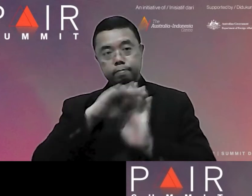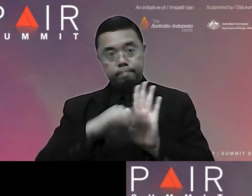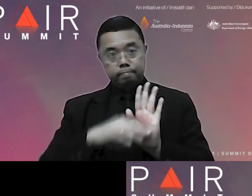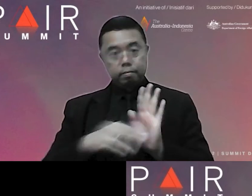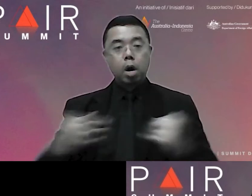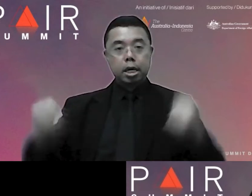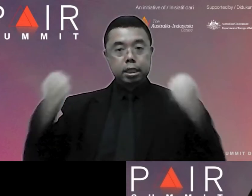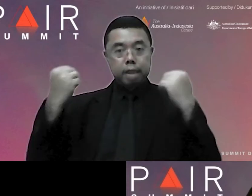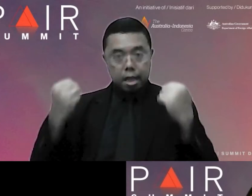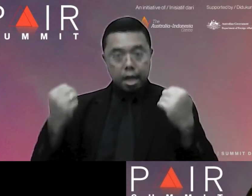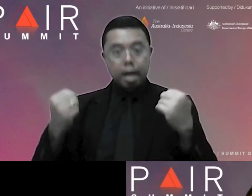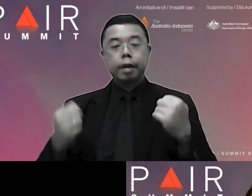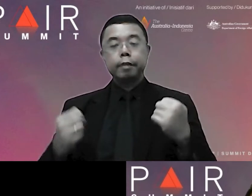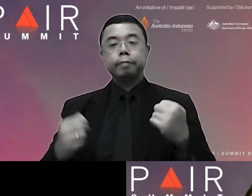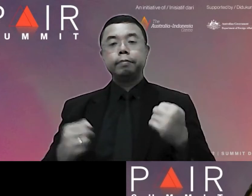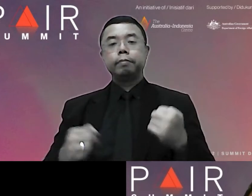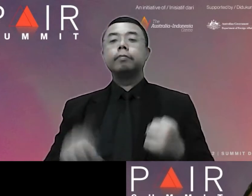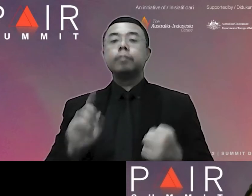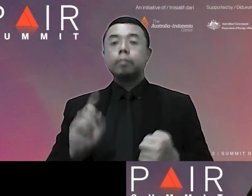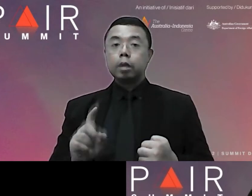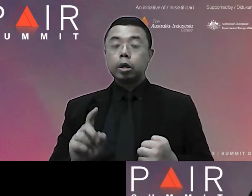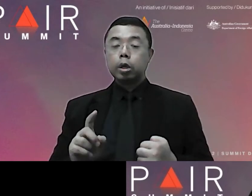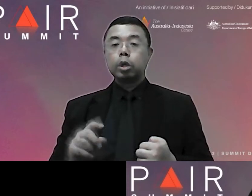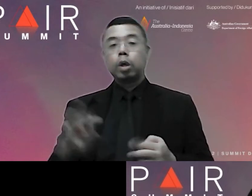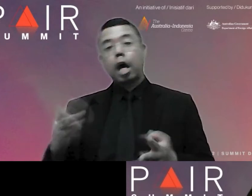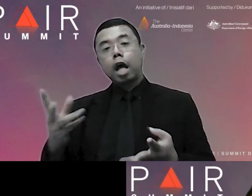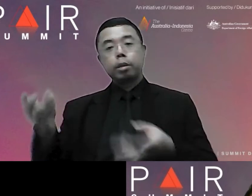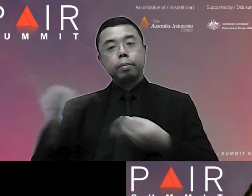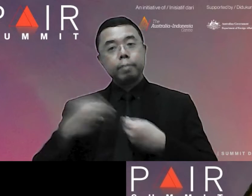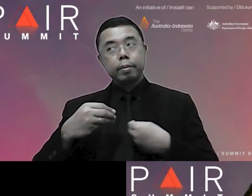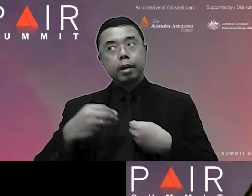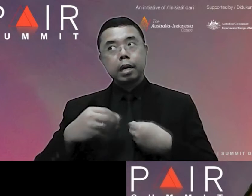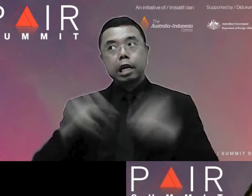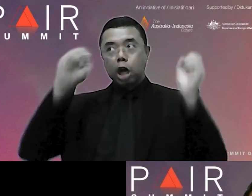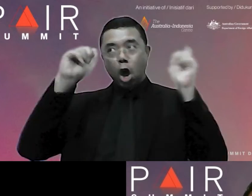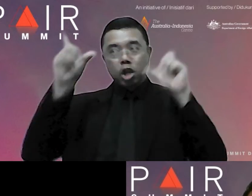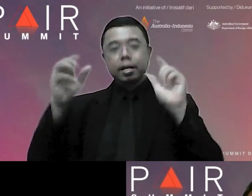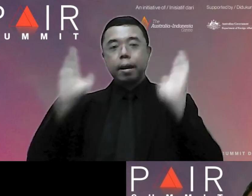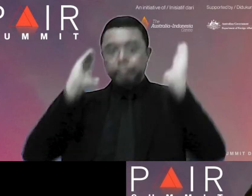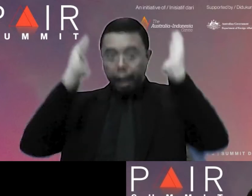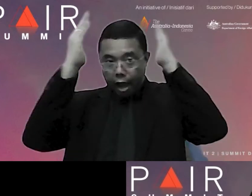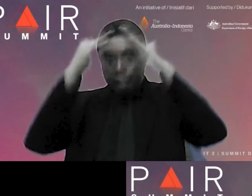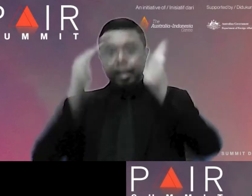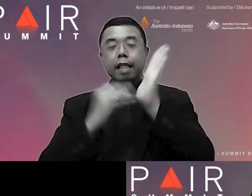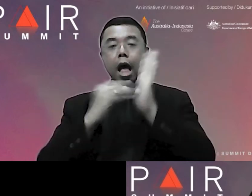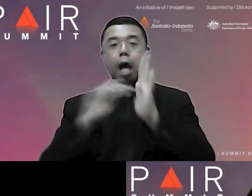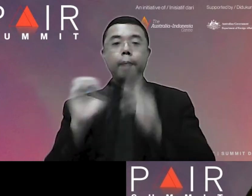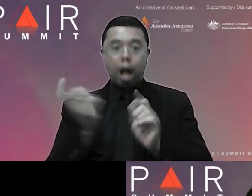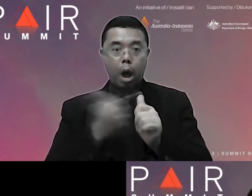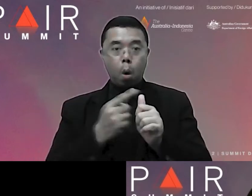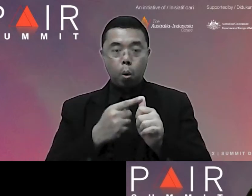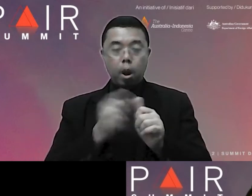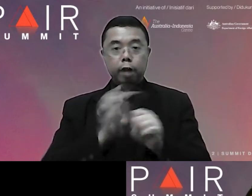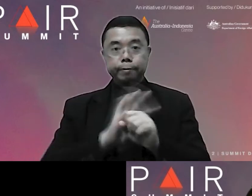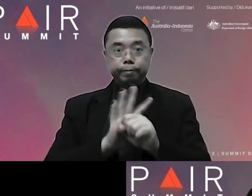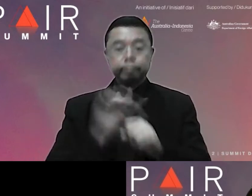Just to give a context, in Makassar, on the early stage of the pandemic, the measure has been replacing for